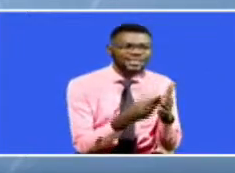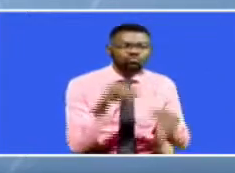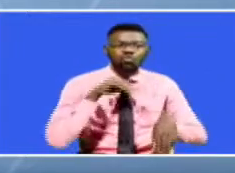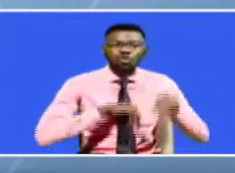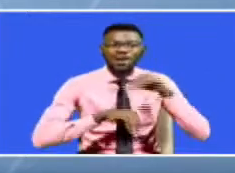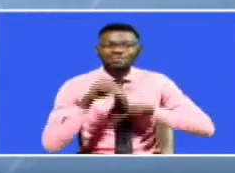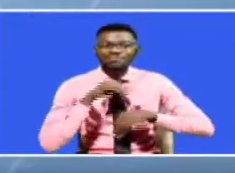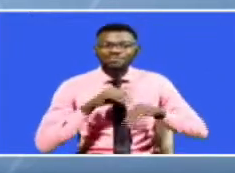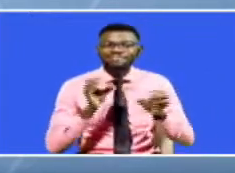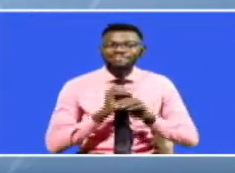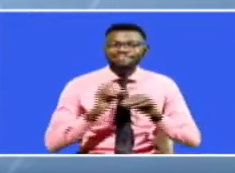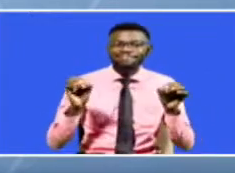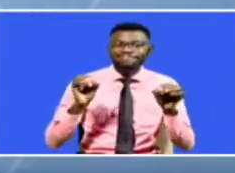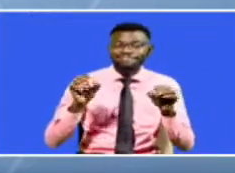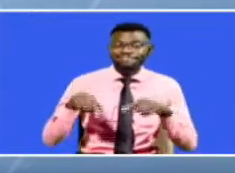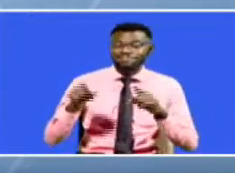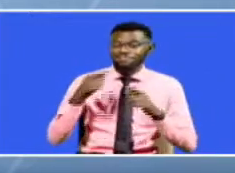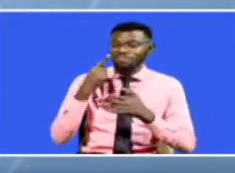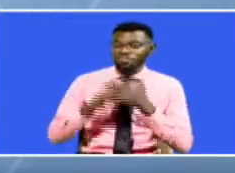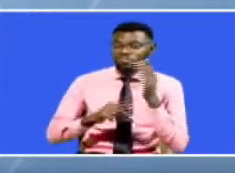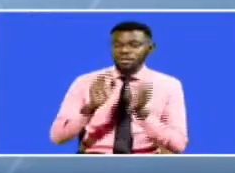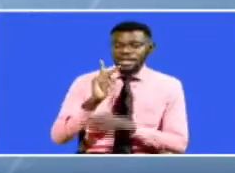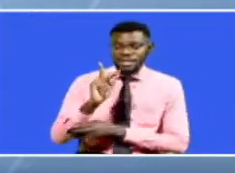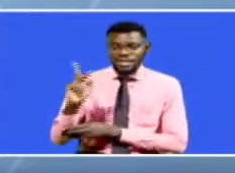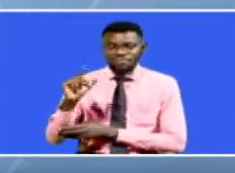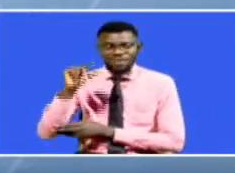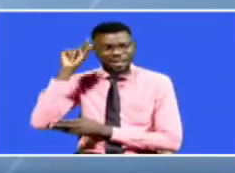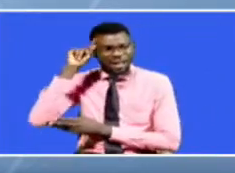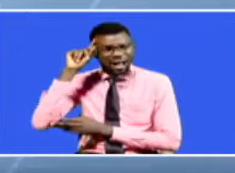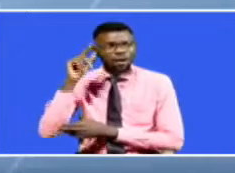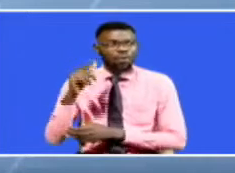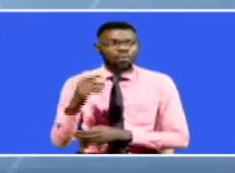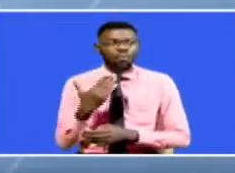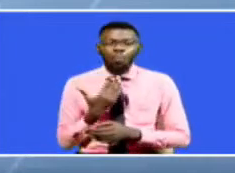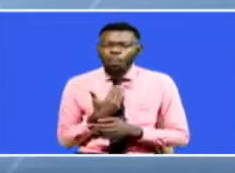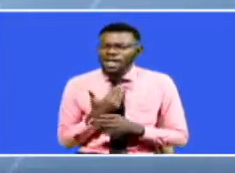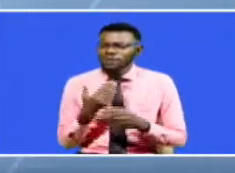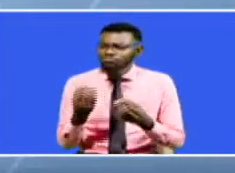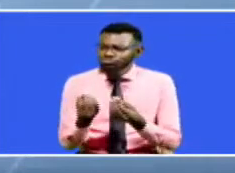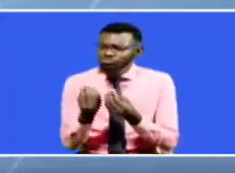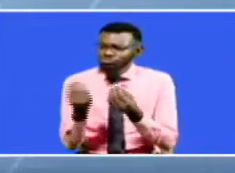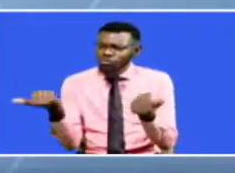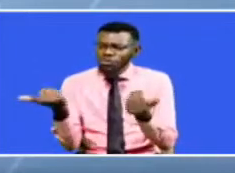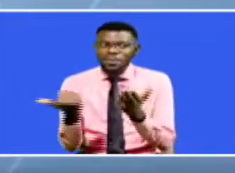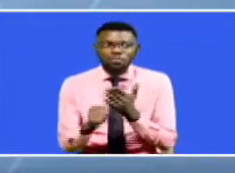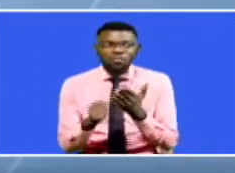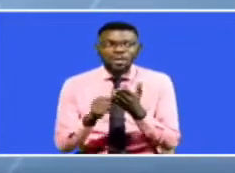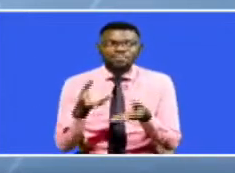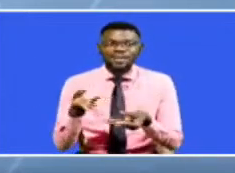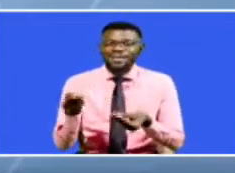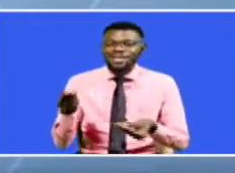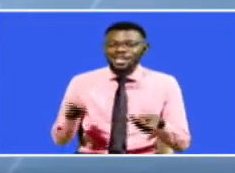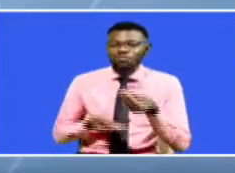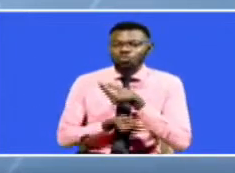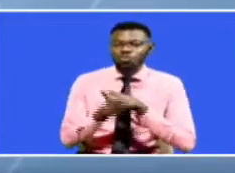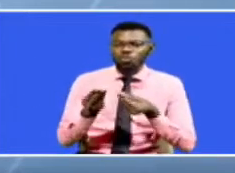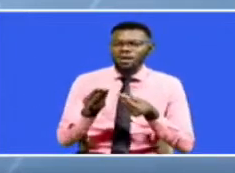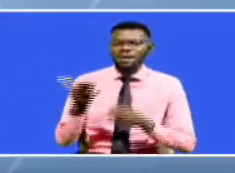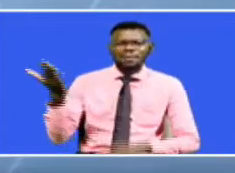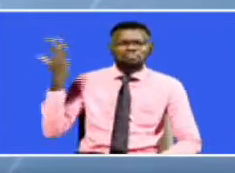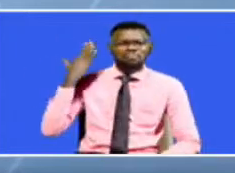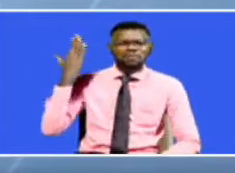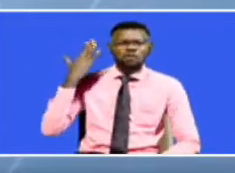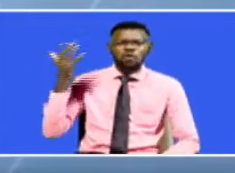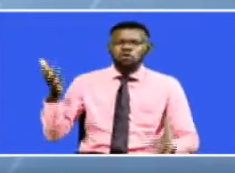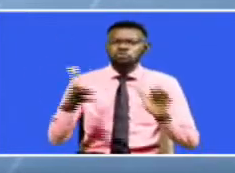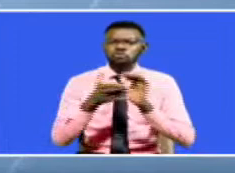Kwanza administration will continue pointing out and revealing the economic mess allegedly left behind by the previous Jubilee regime,